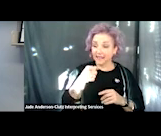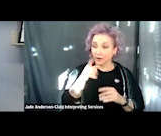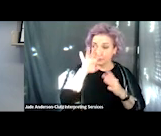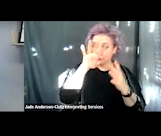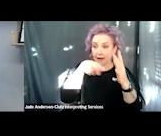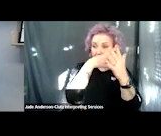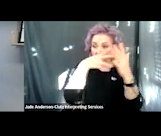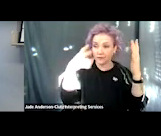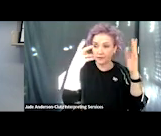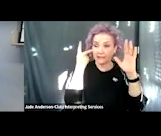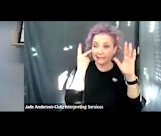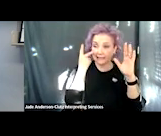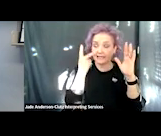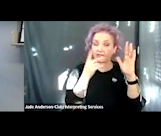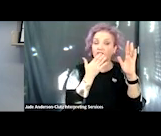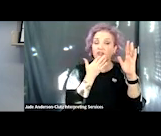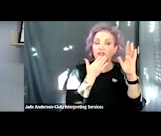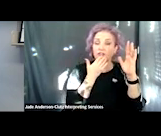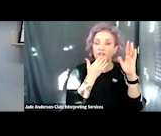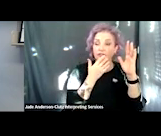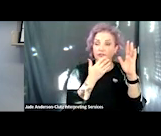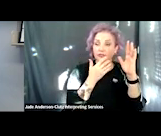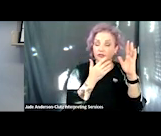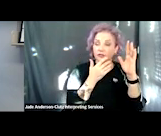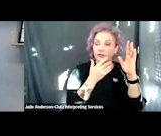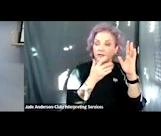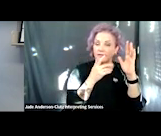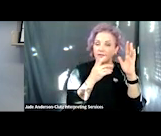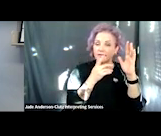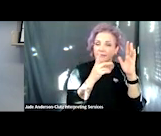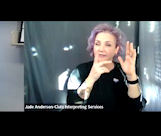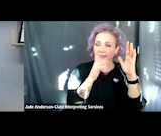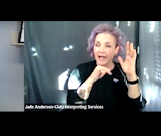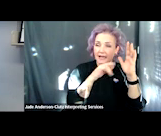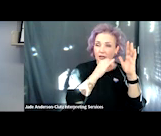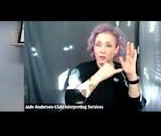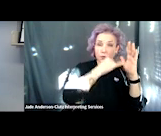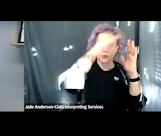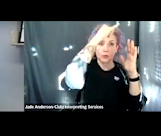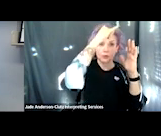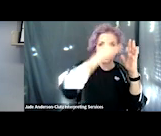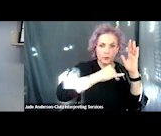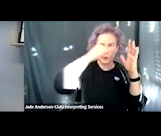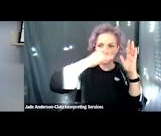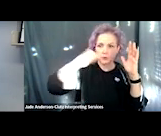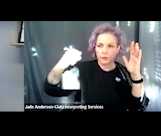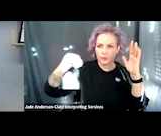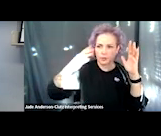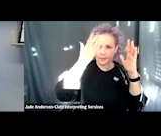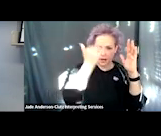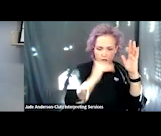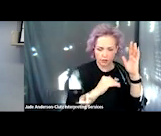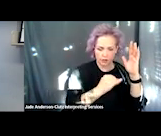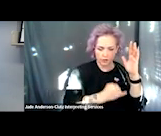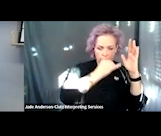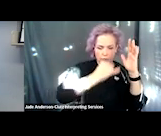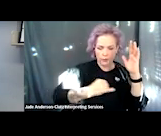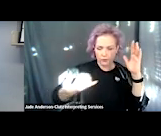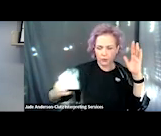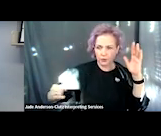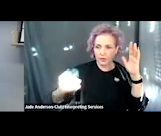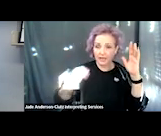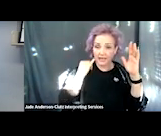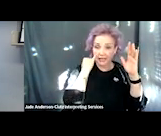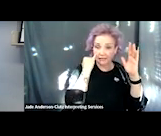are synchronized in their activity. So this synchronization is important for proper brain function. There's also studies that have looked